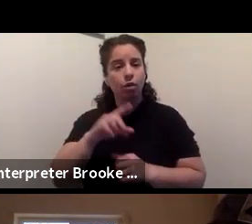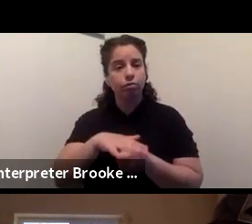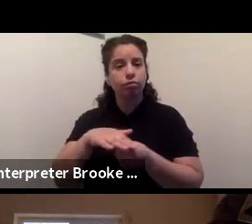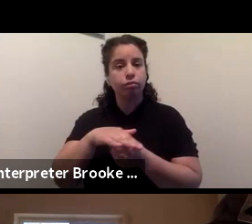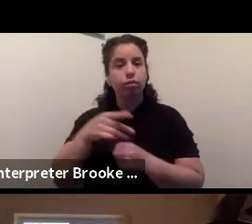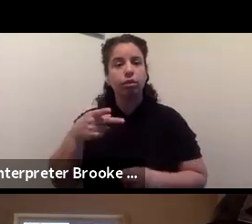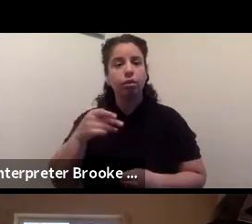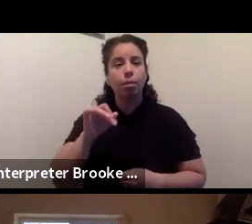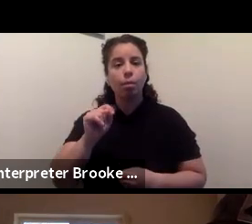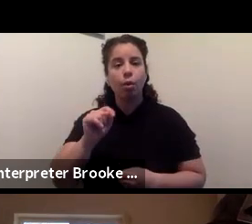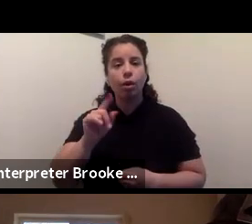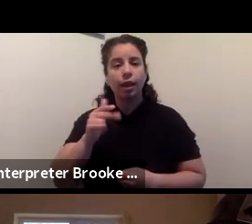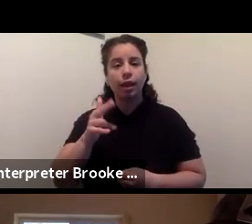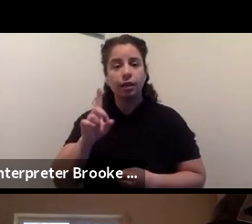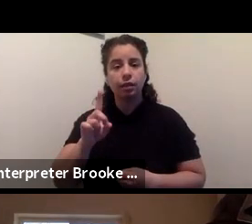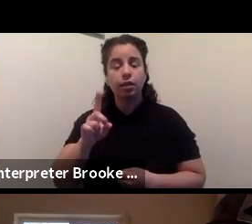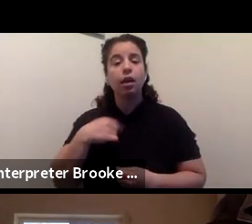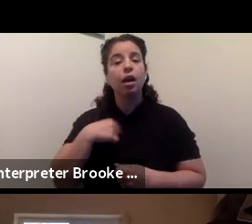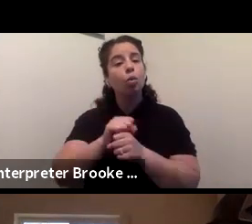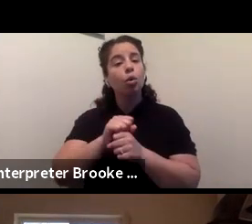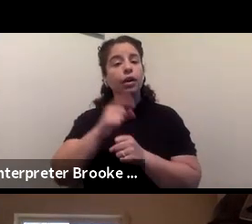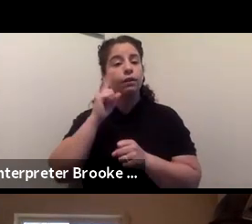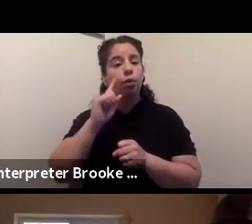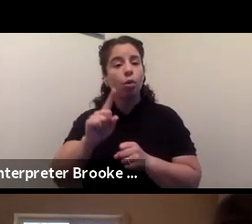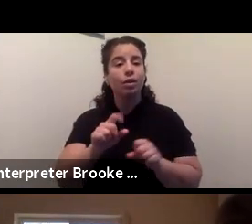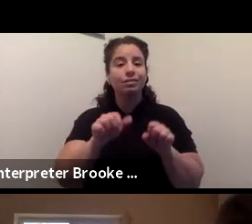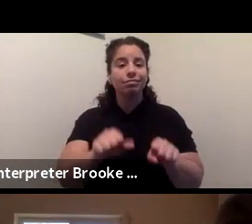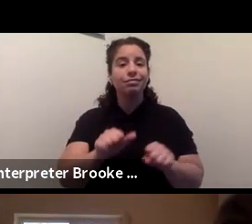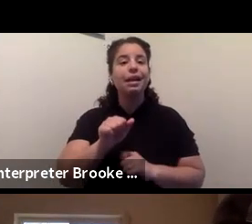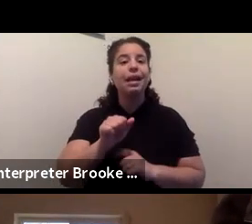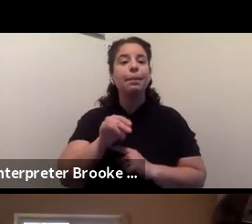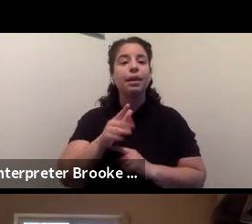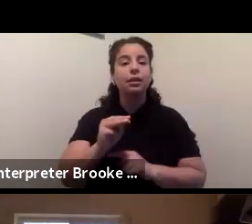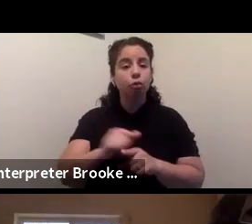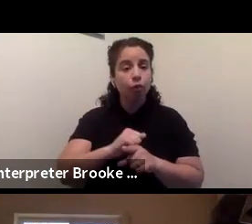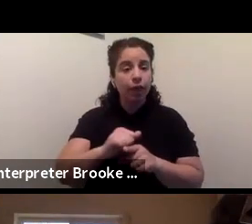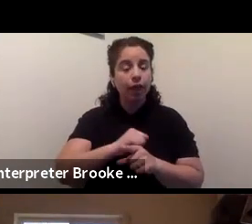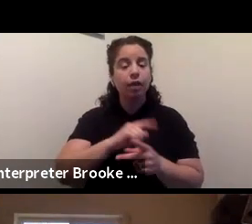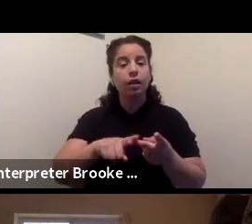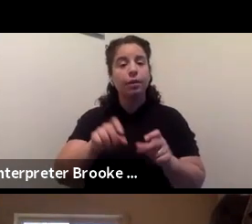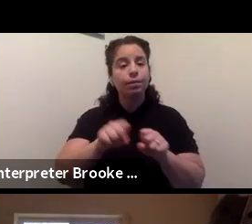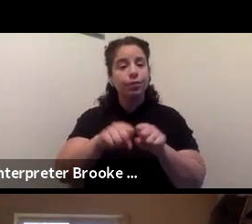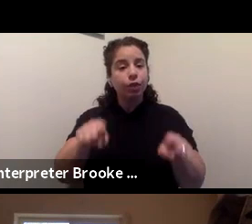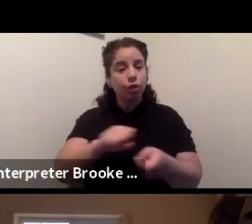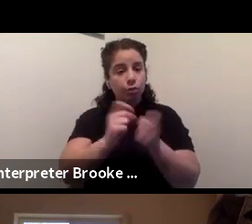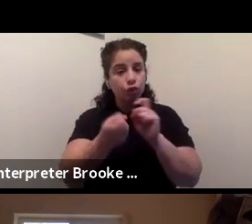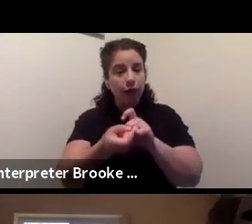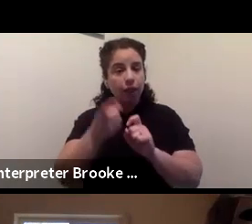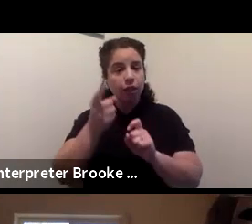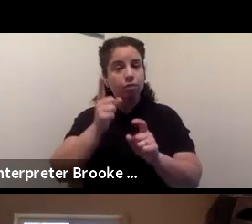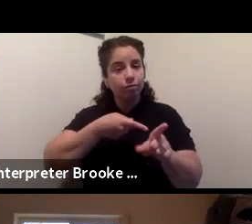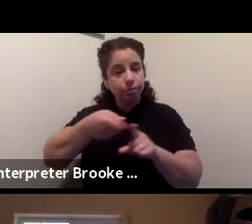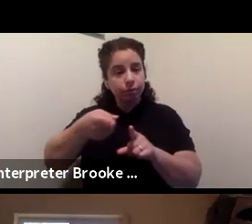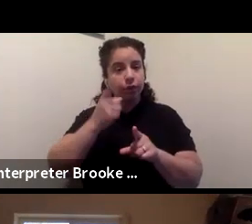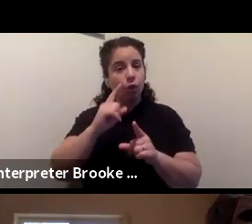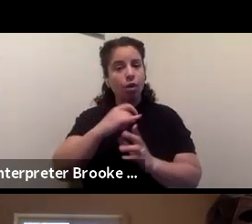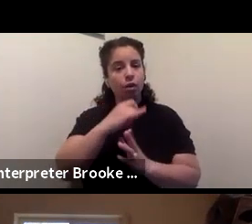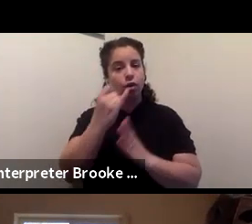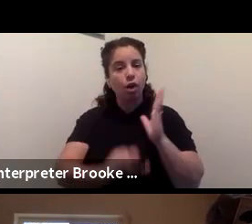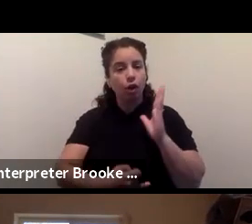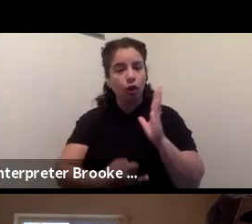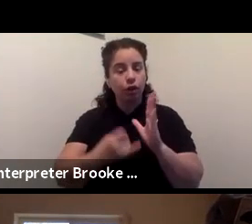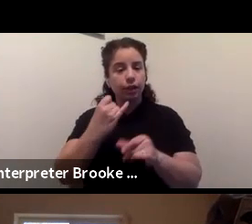work on ableism training and systems change within arts institutions.